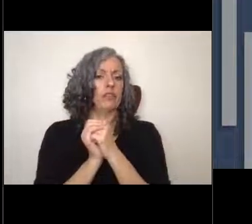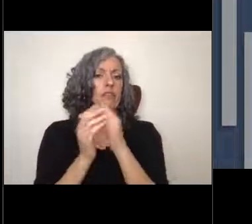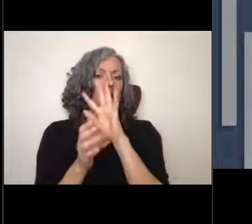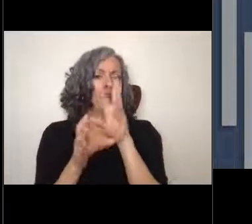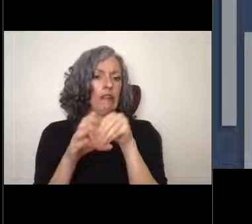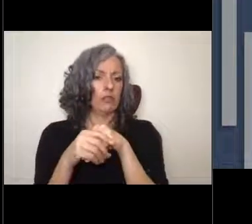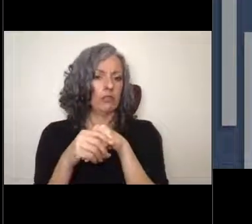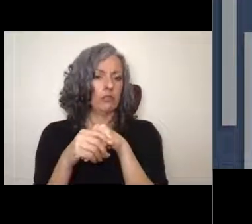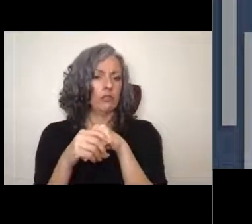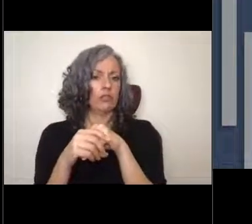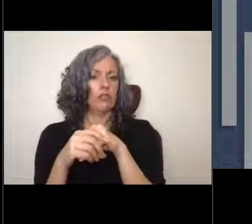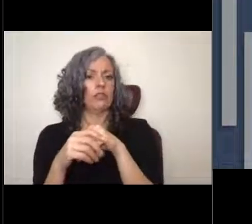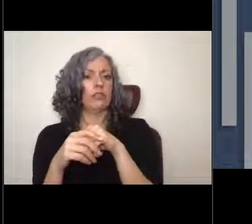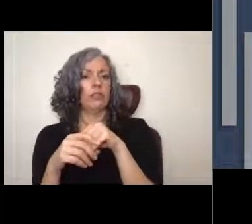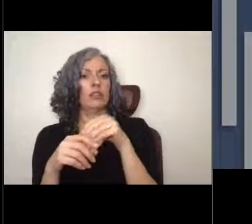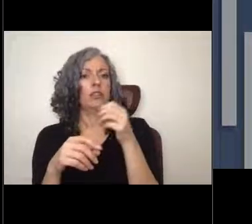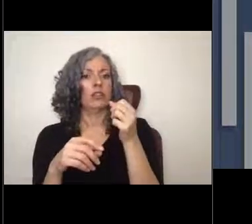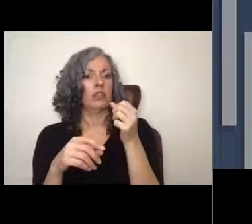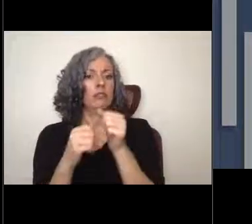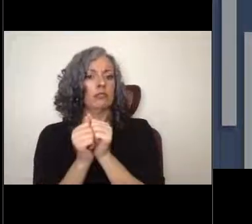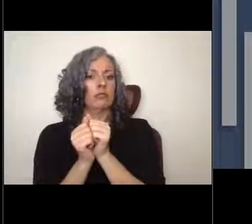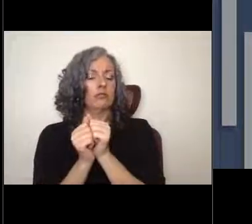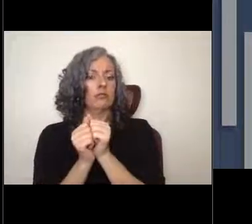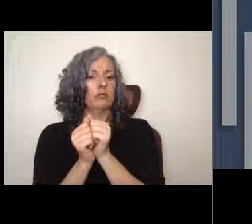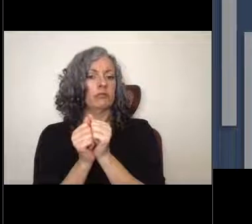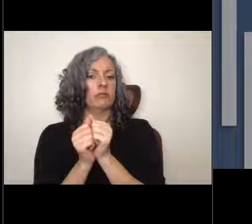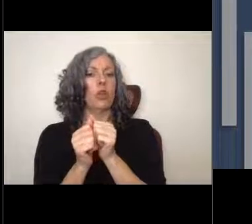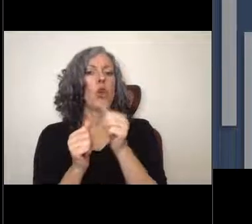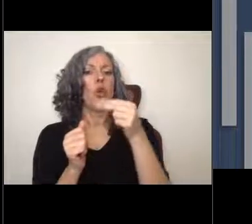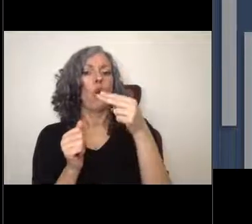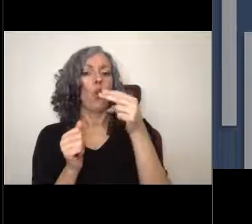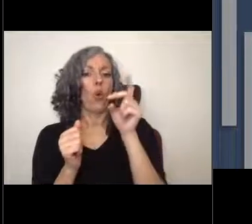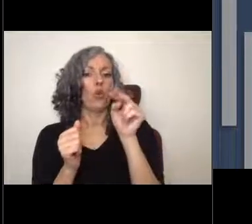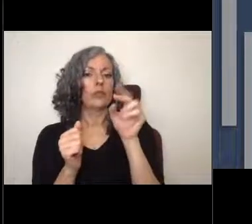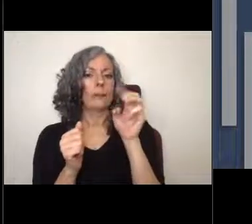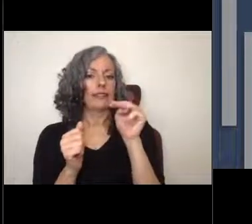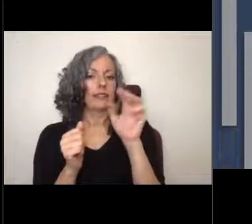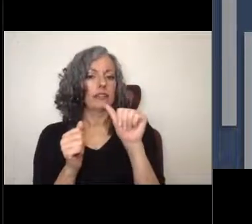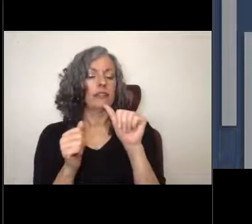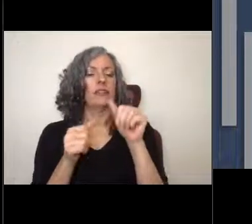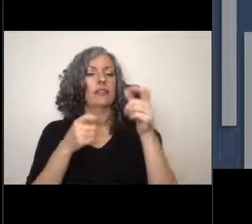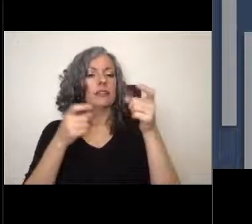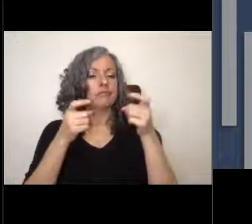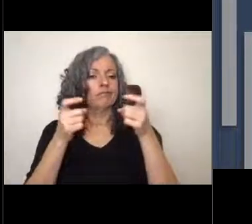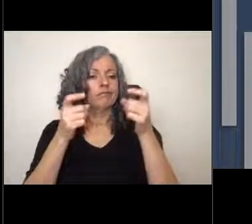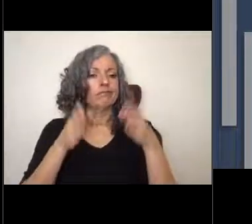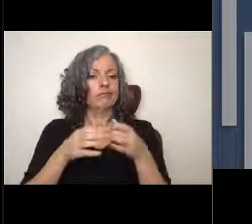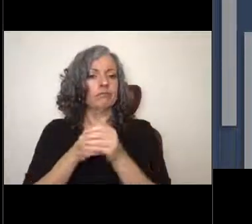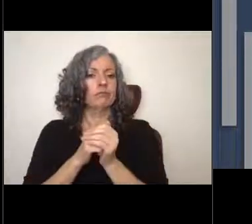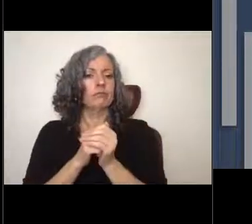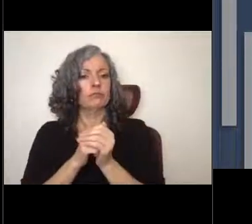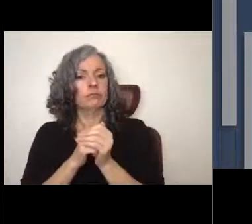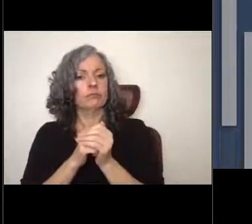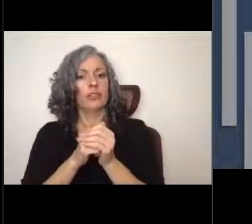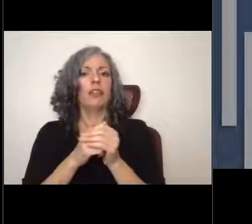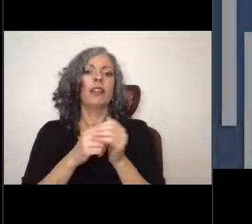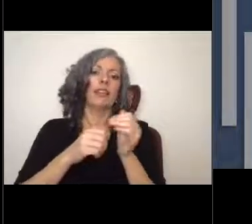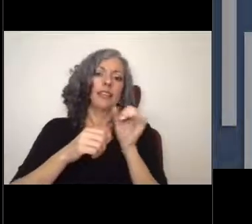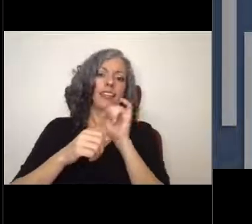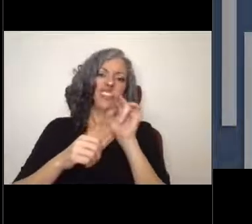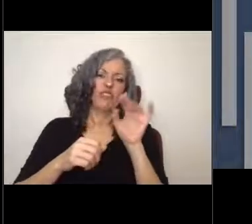including AB 512 by Assemblymember Holtman that authorizes relinquishments of infrastructural